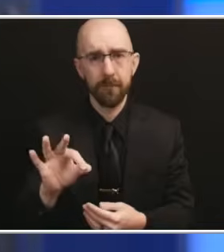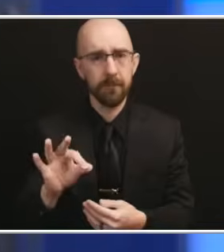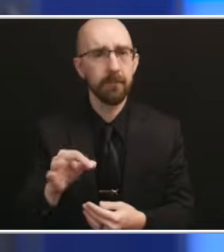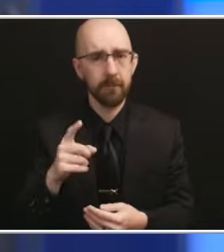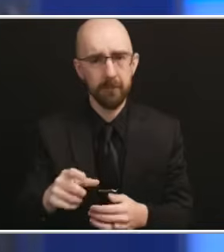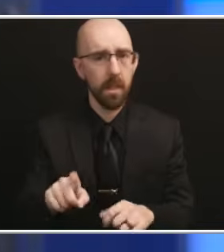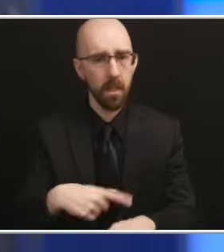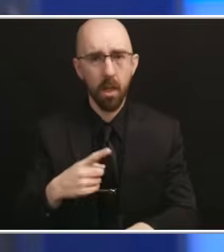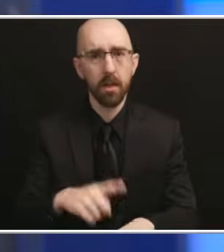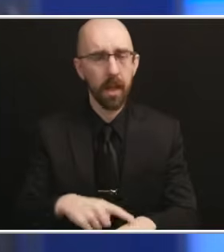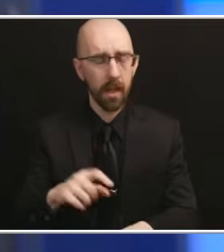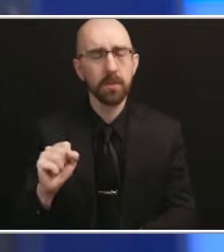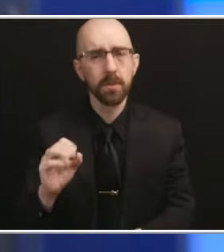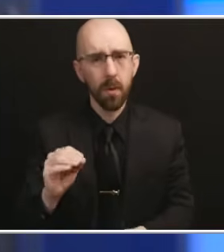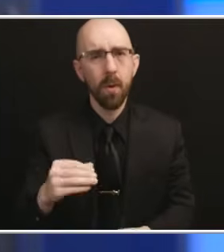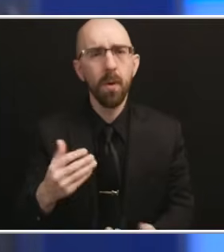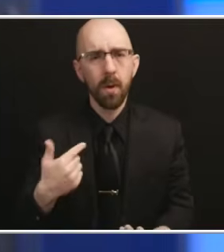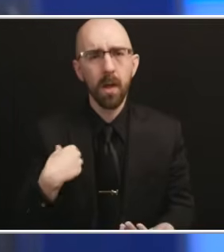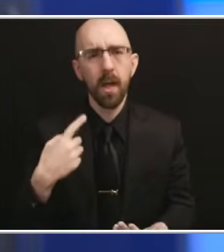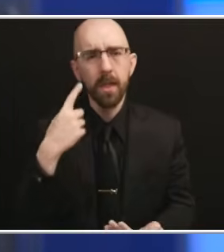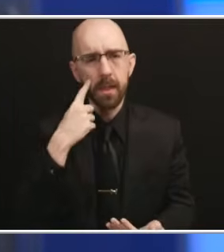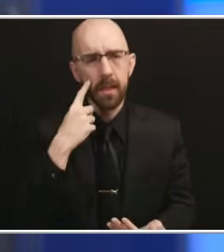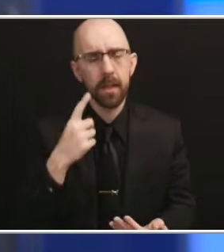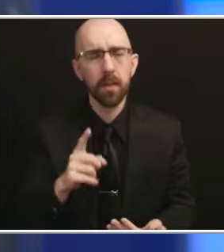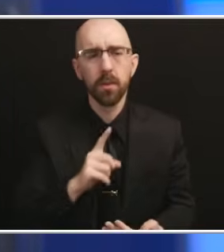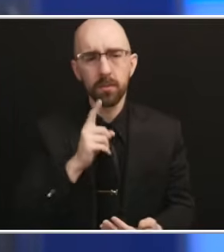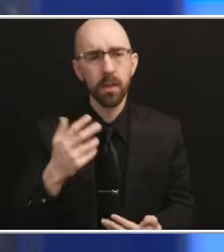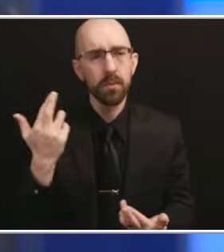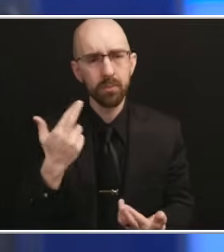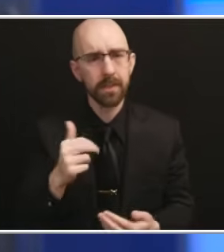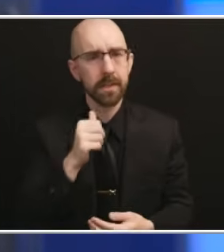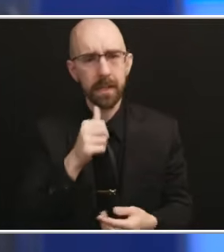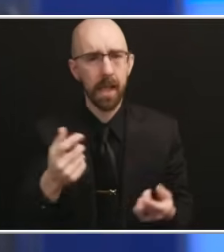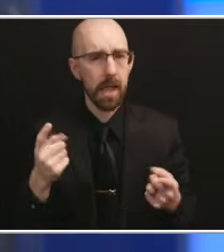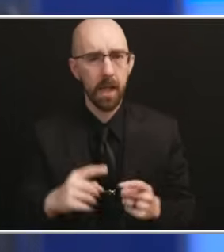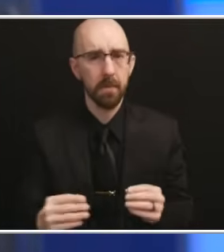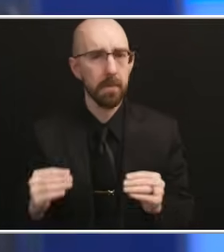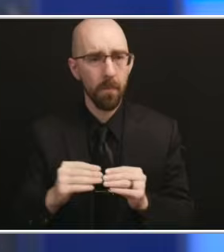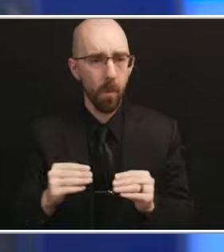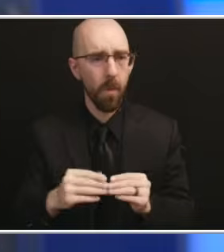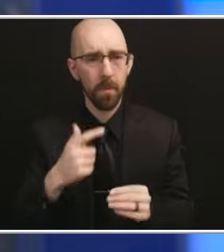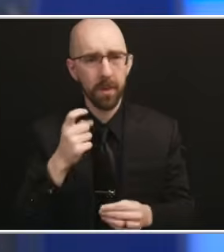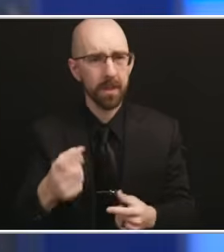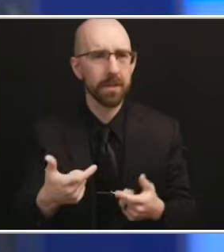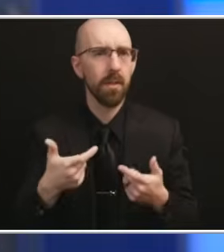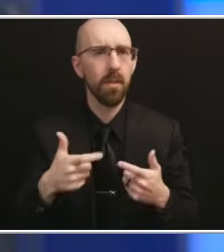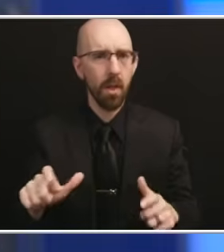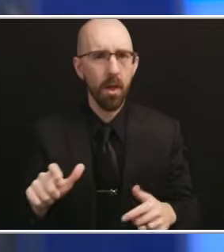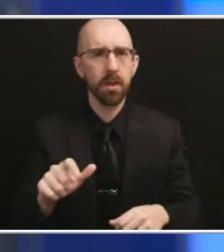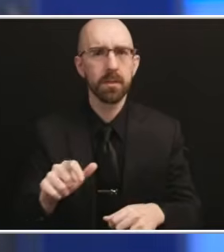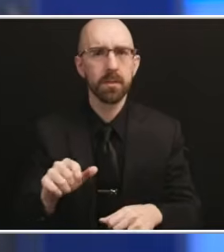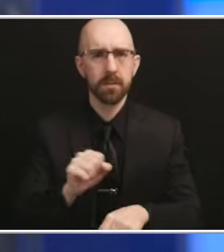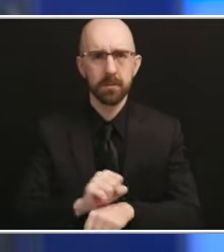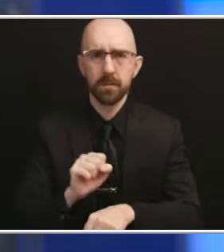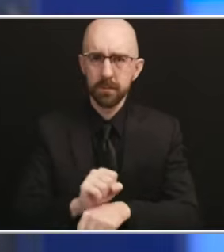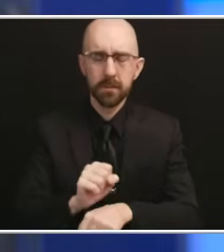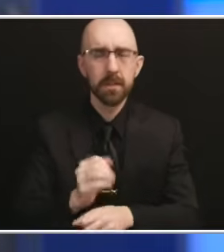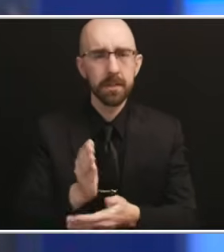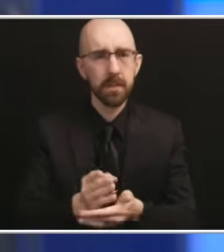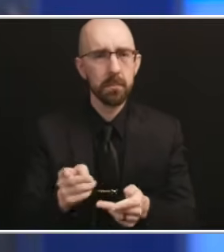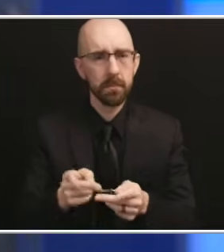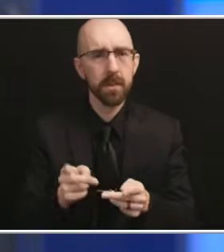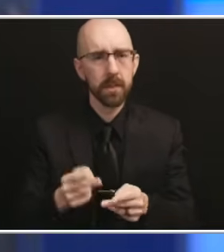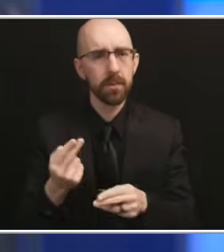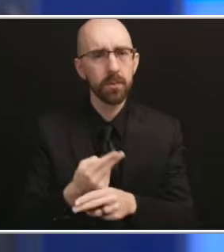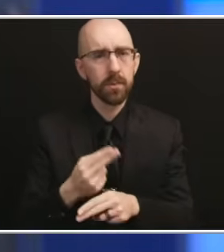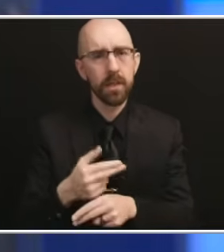think the real reason that it's not happening more is just because it's such a large undertaking, and some places are using other strategies